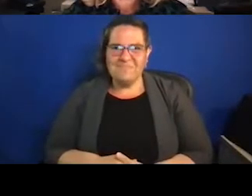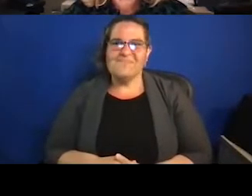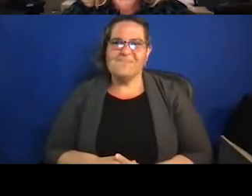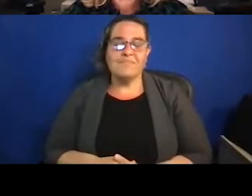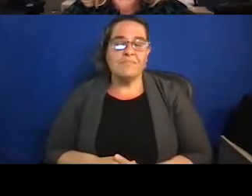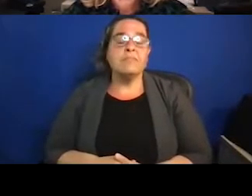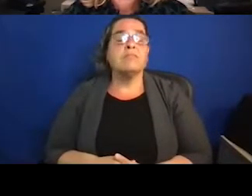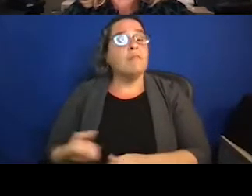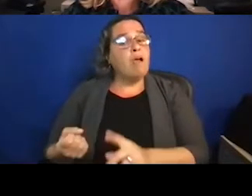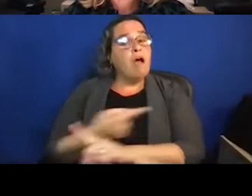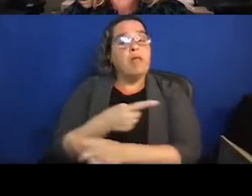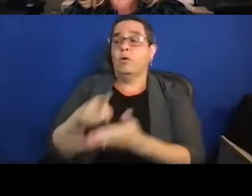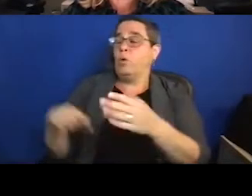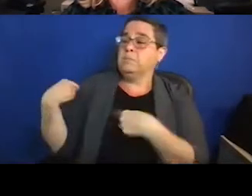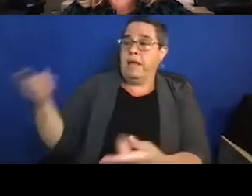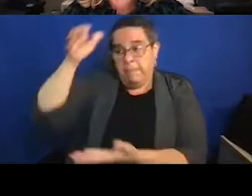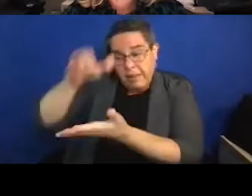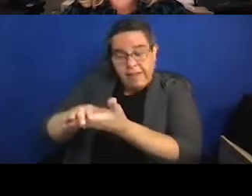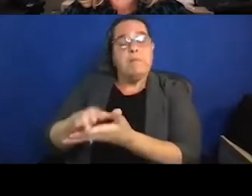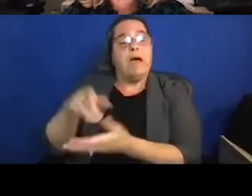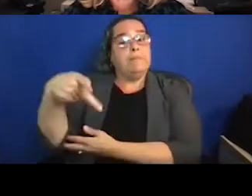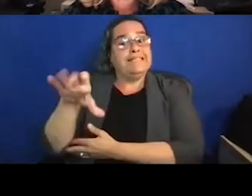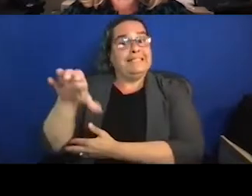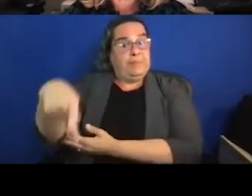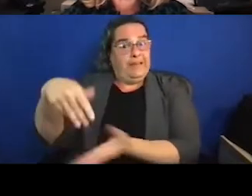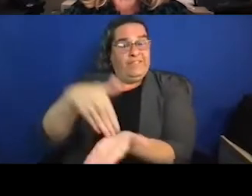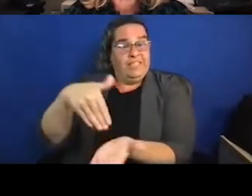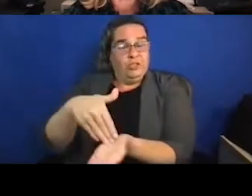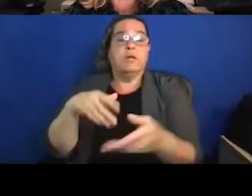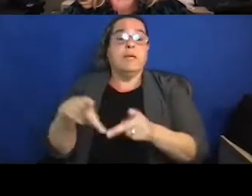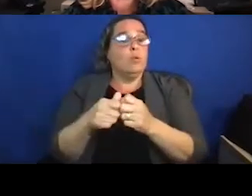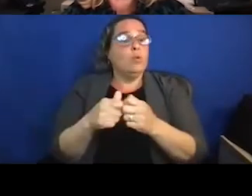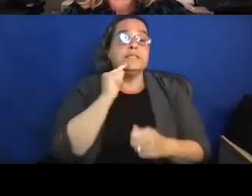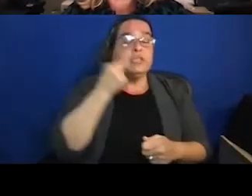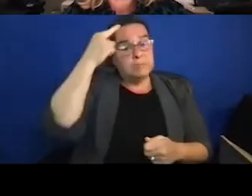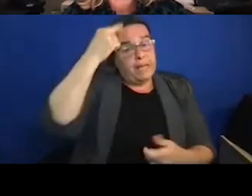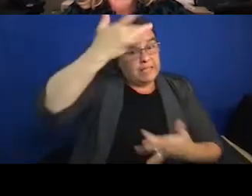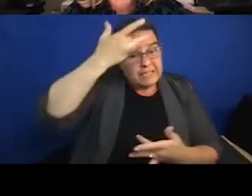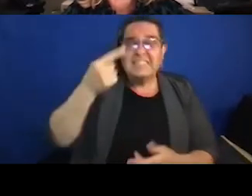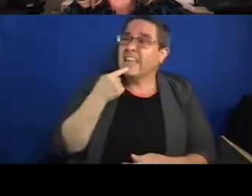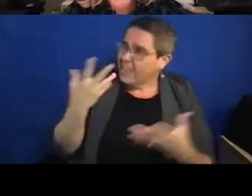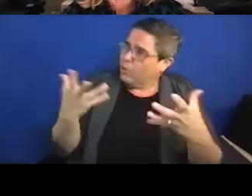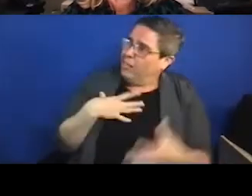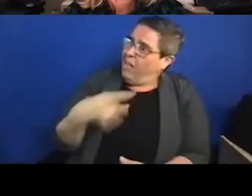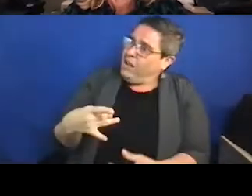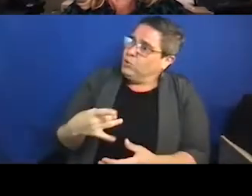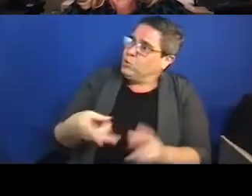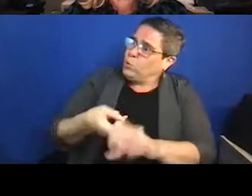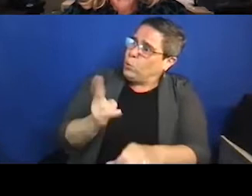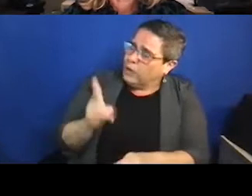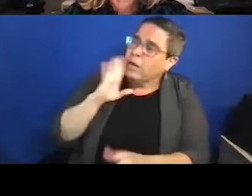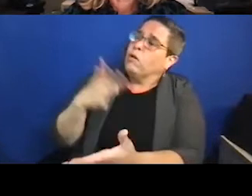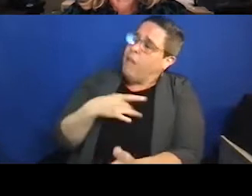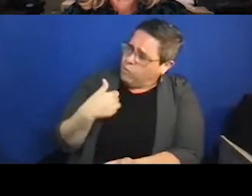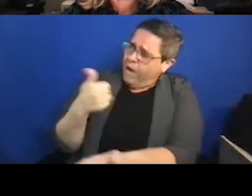by primary care doctors, most people with serious mental illness who smoke say they would like to quit smoking, would like help to quit smoking. And we've